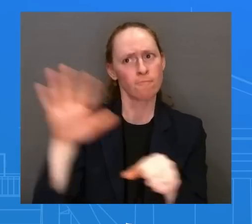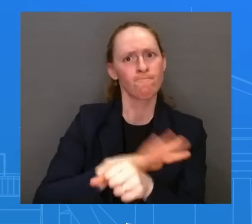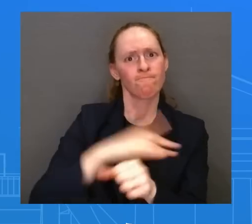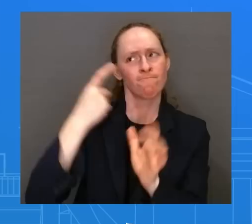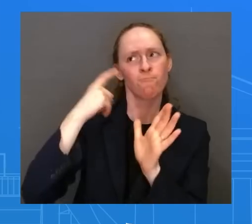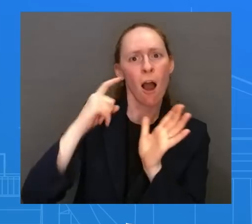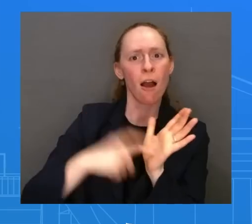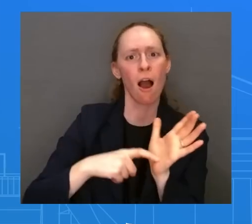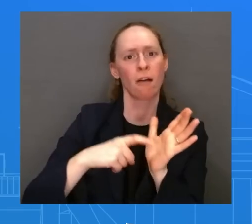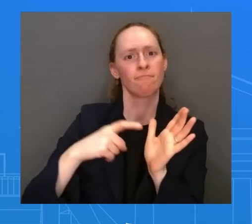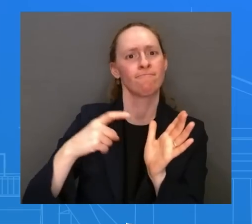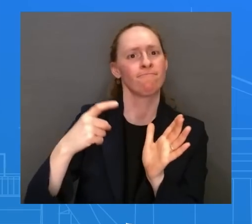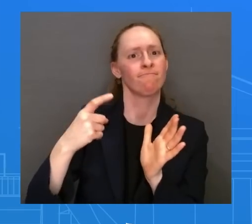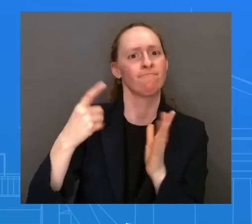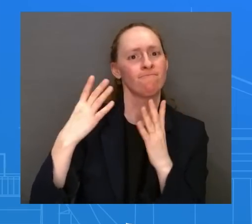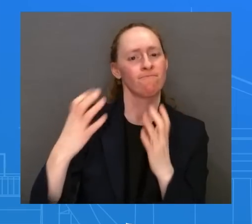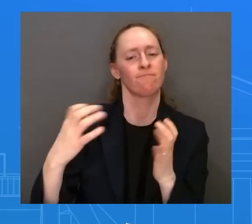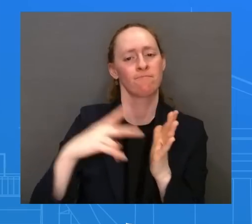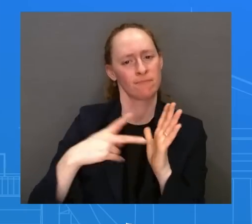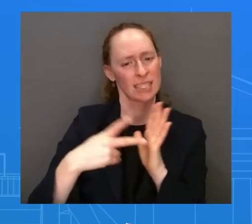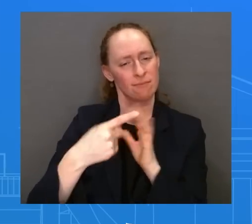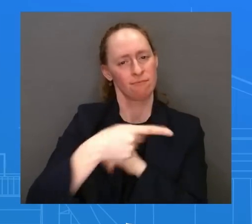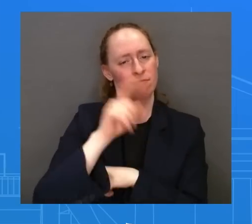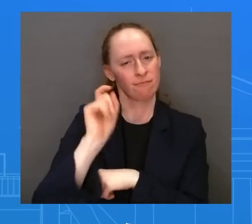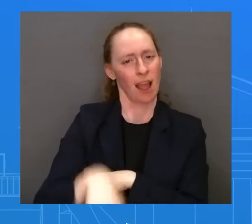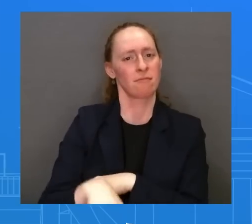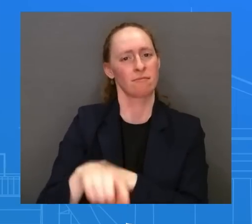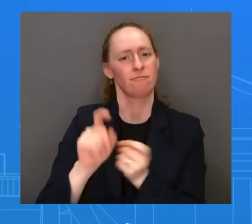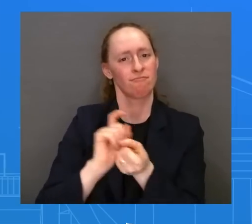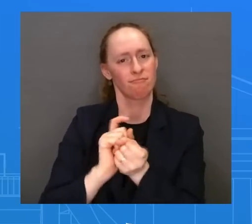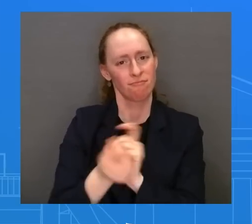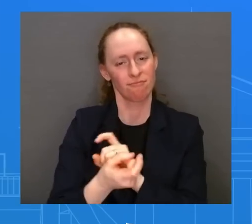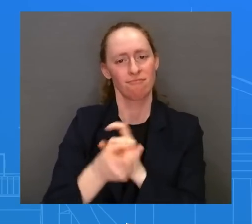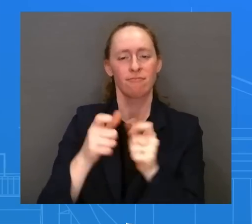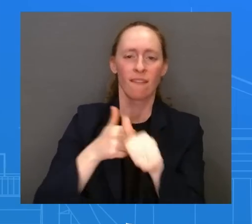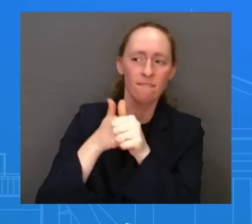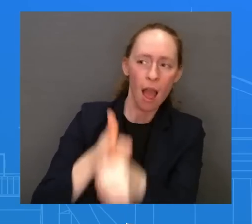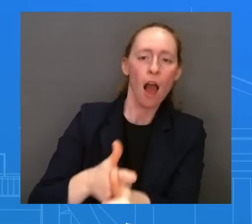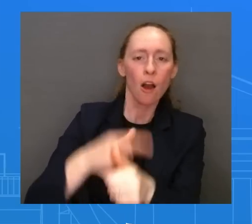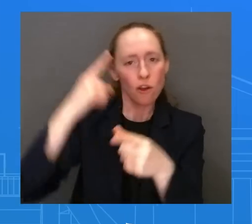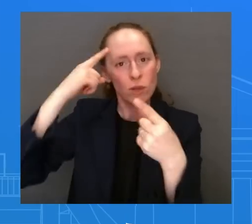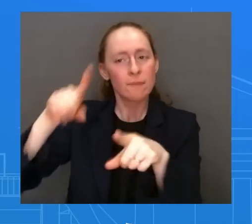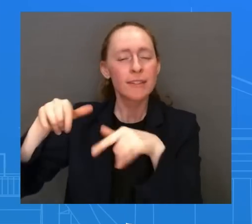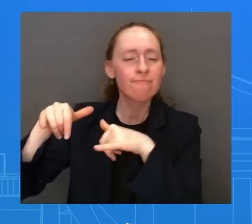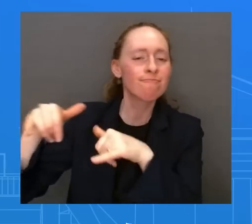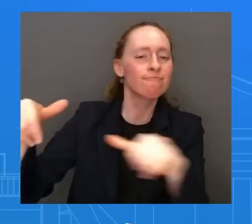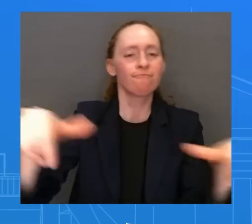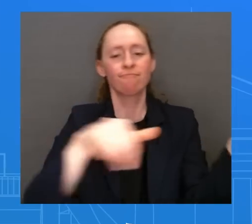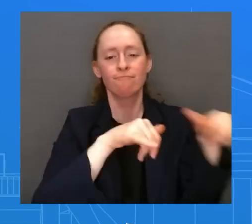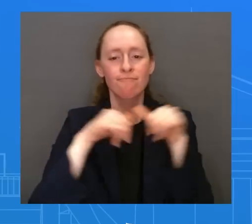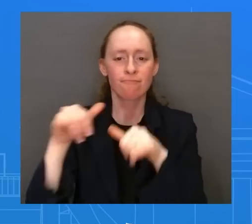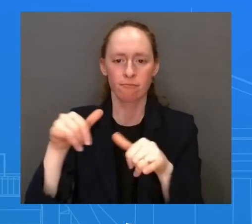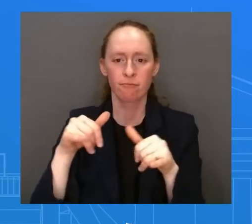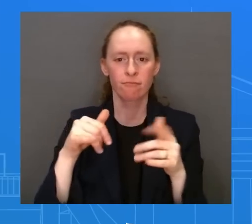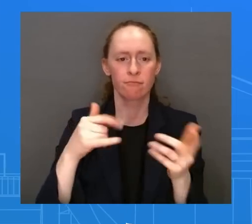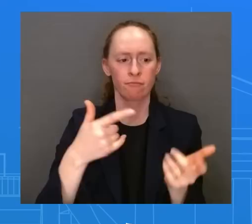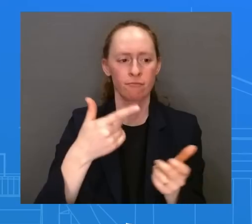about how they were going to govern that country and how they were going to treat their own people including women and girls